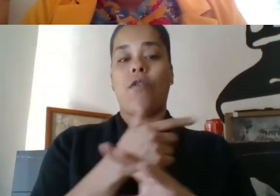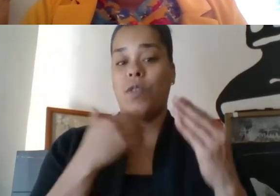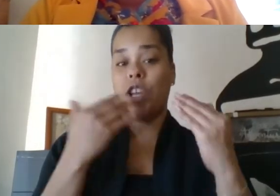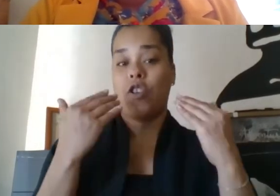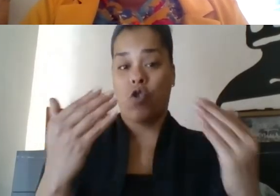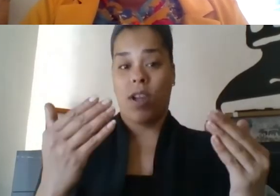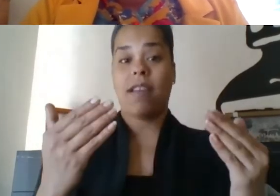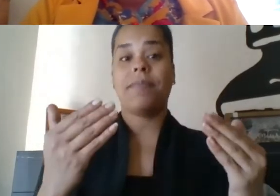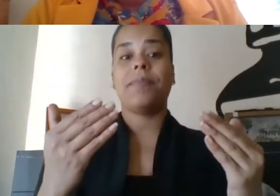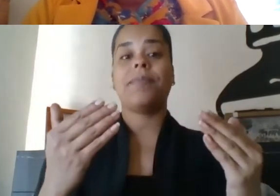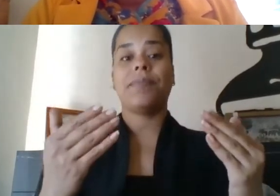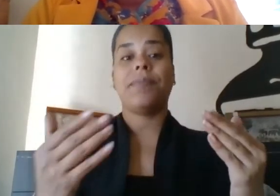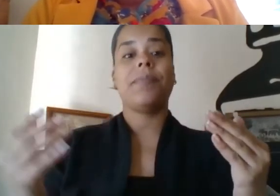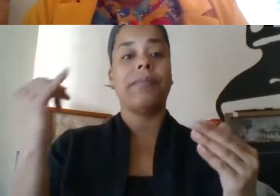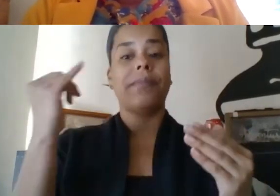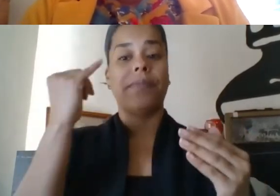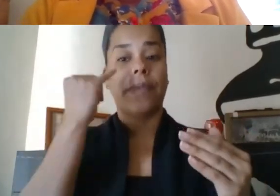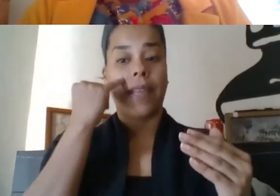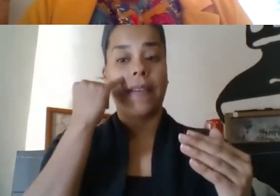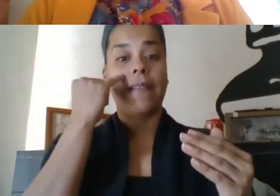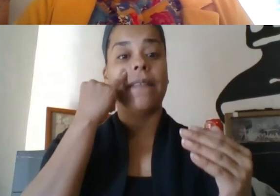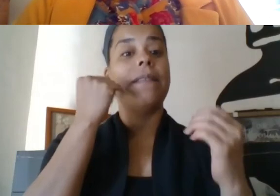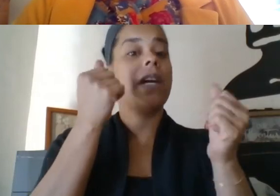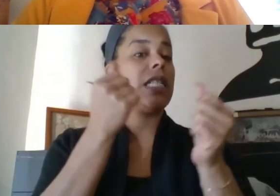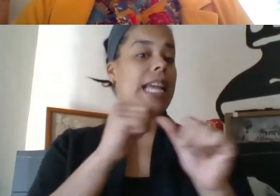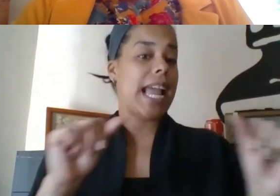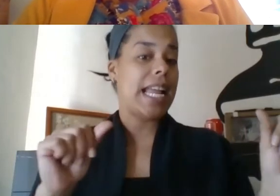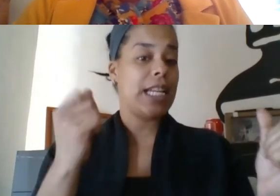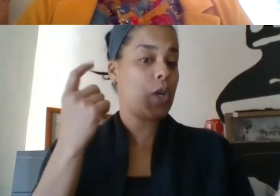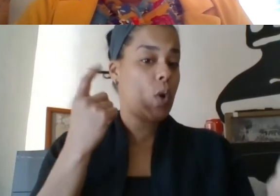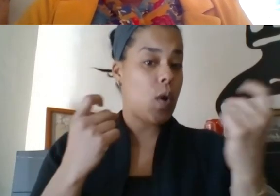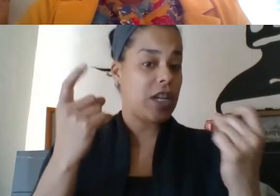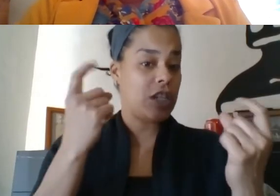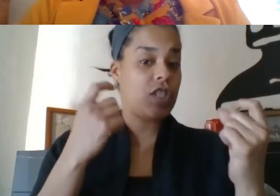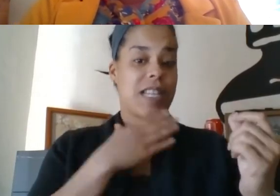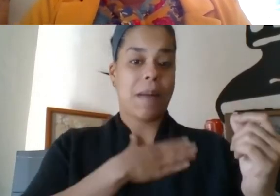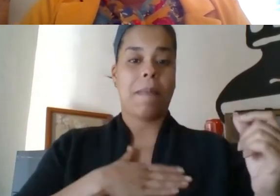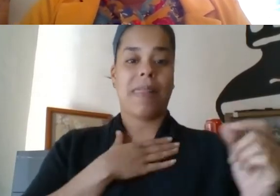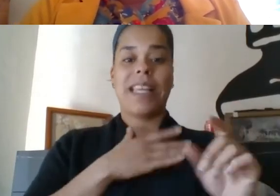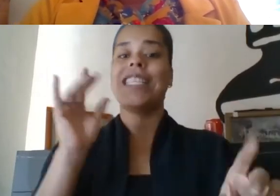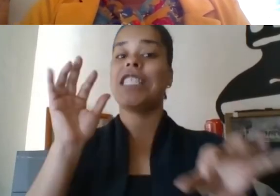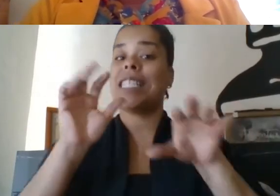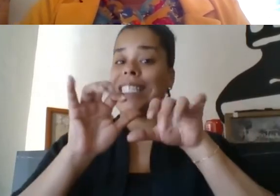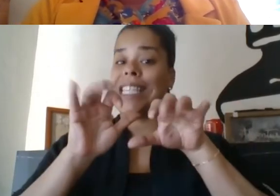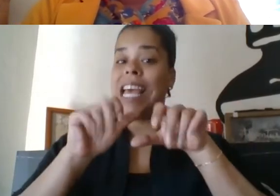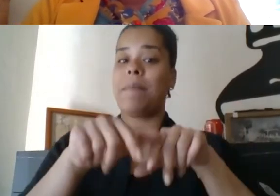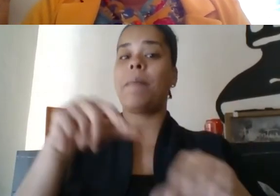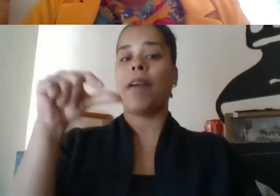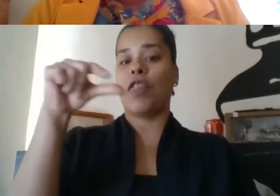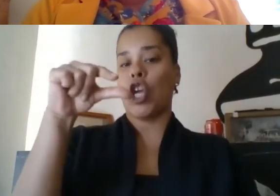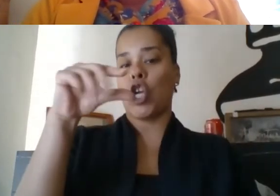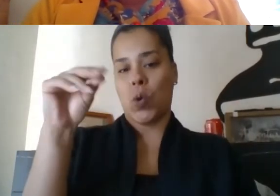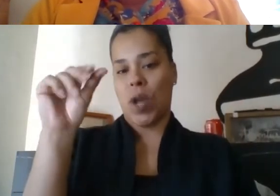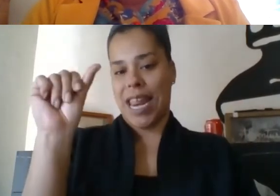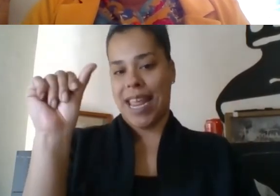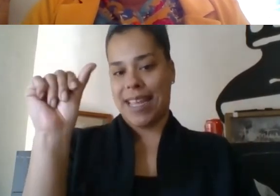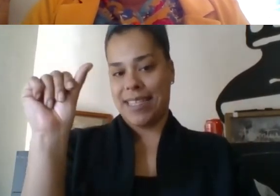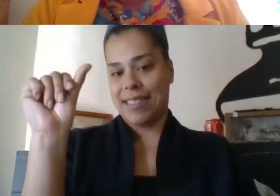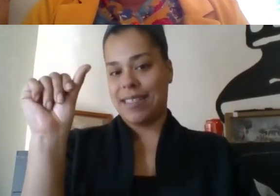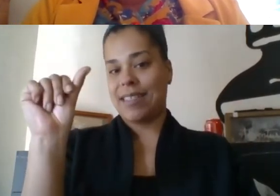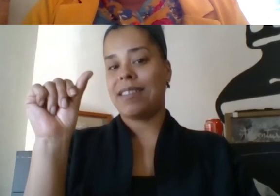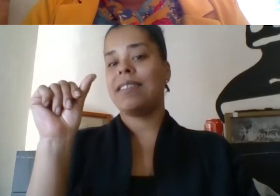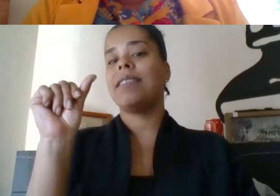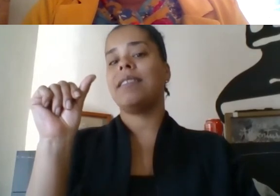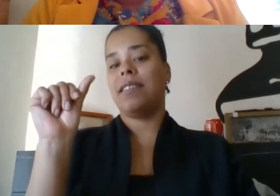started, if you guys have any questions, please put them in the Q&A section. And of course, as always, chat